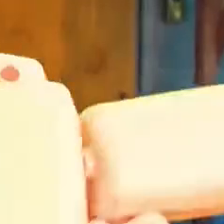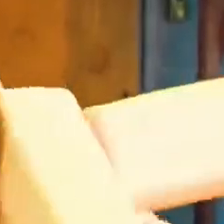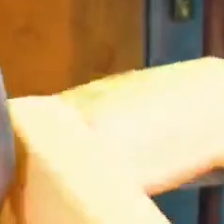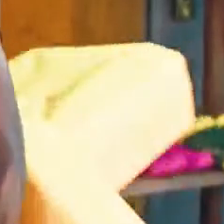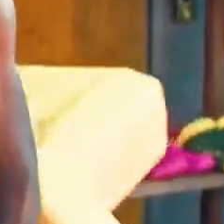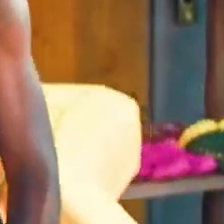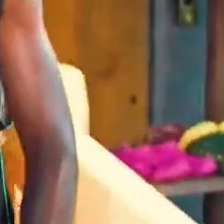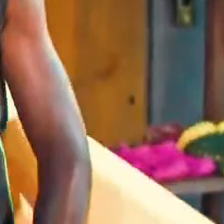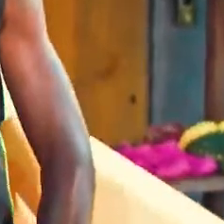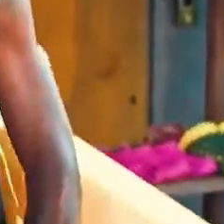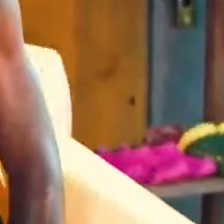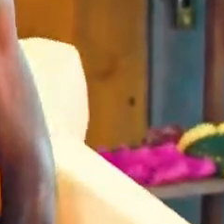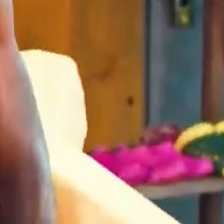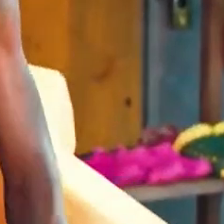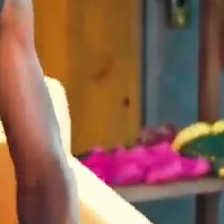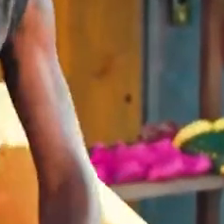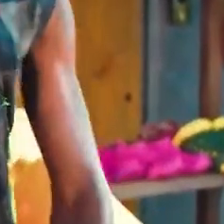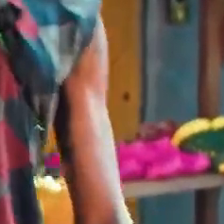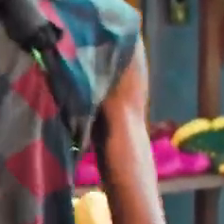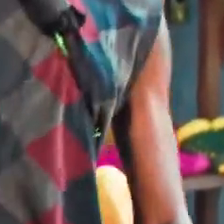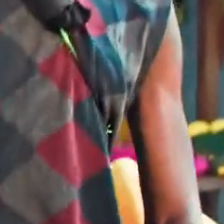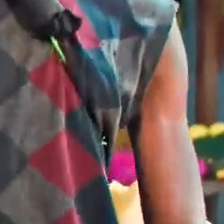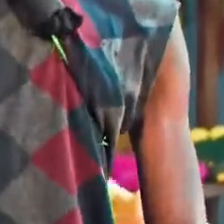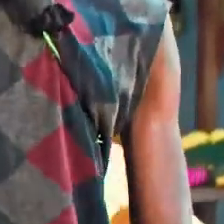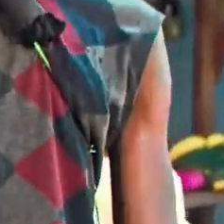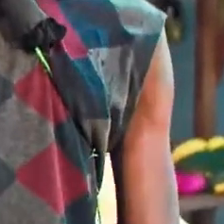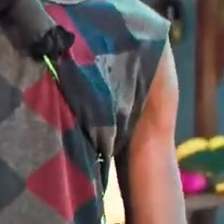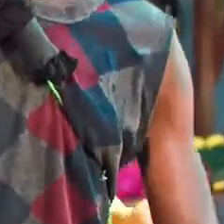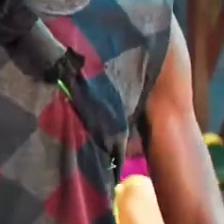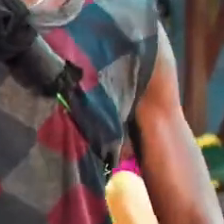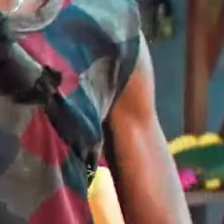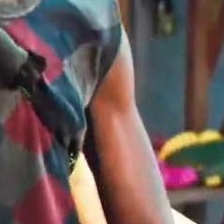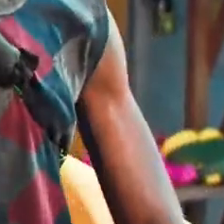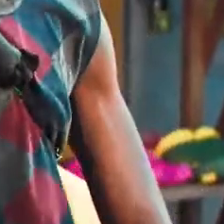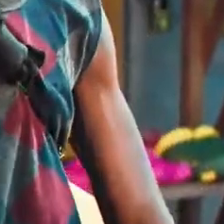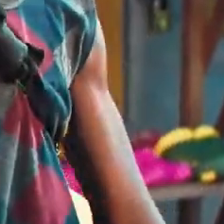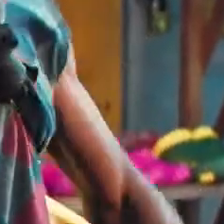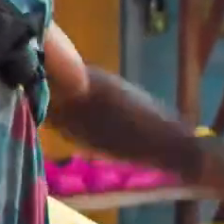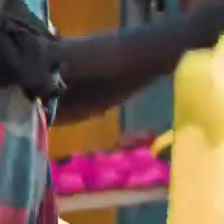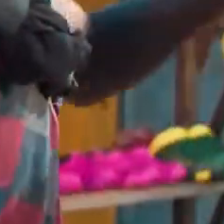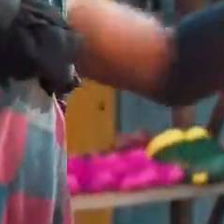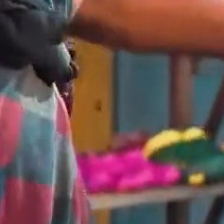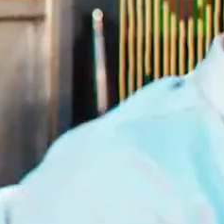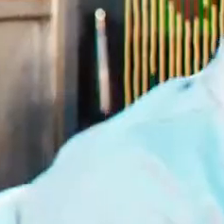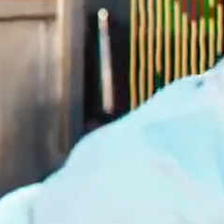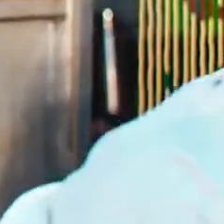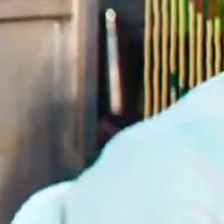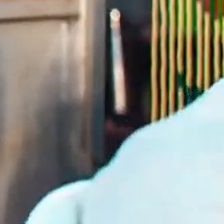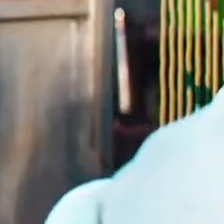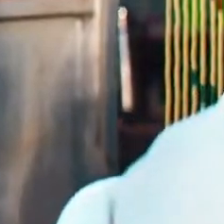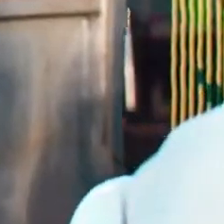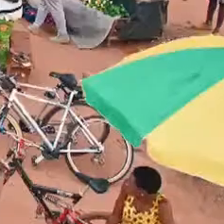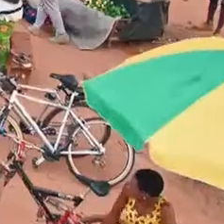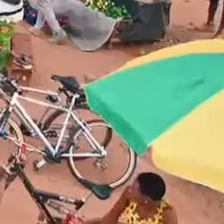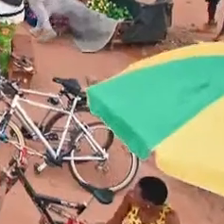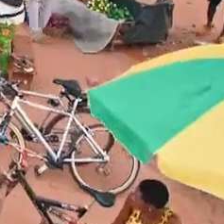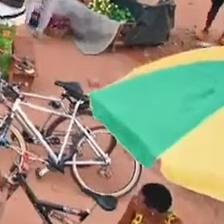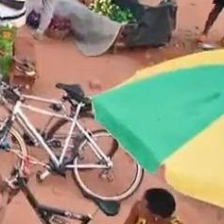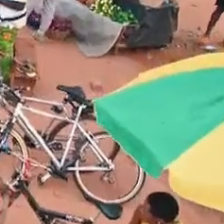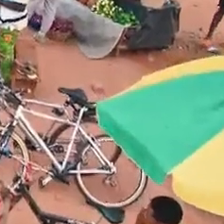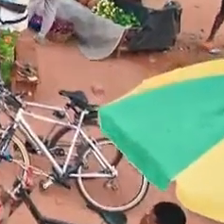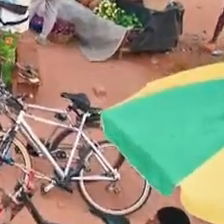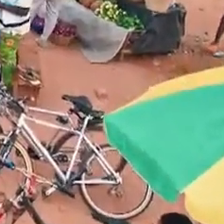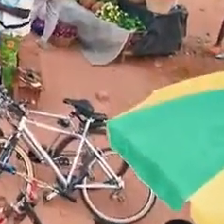you. When I'm going to teach the muskari, because of the cover that is very far. Is you serious? Is serious you? Kwakola